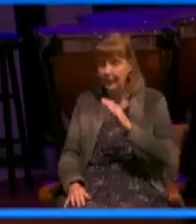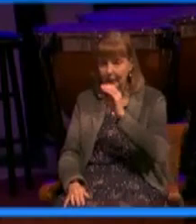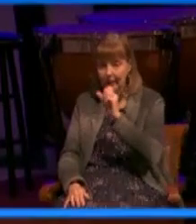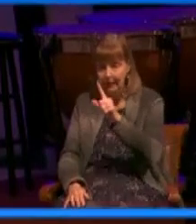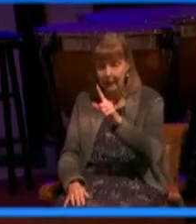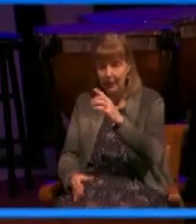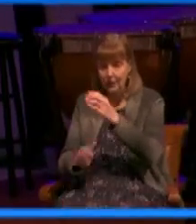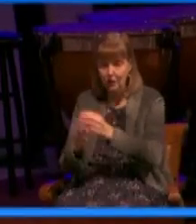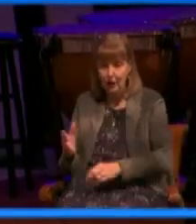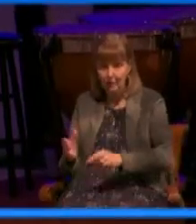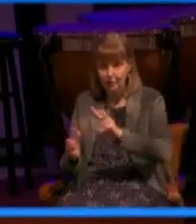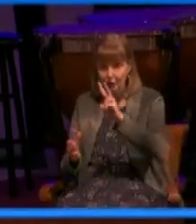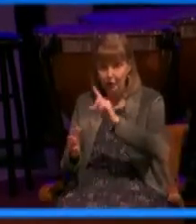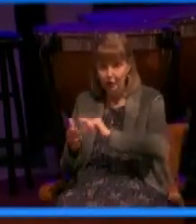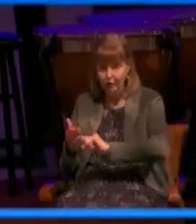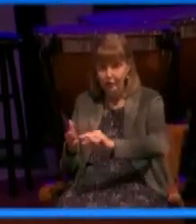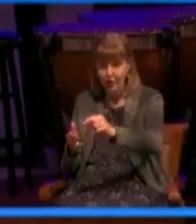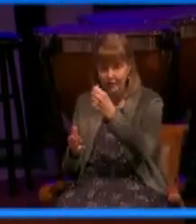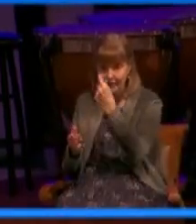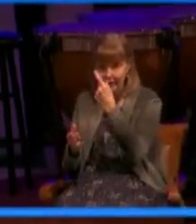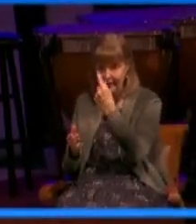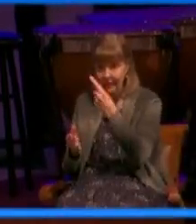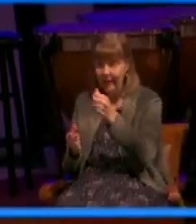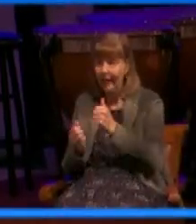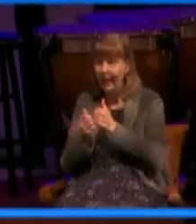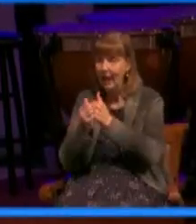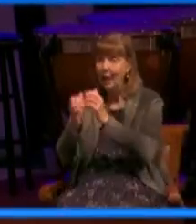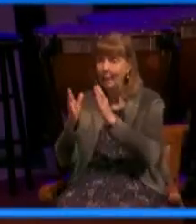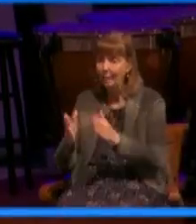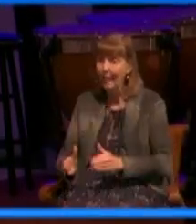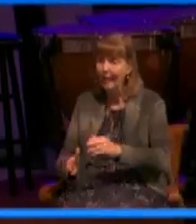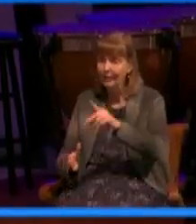beginning in verse 11. Listen to what the Apostle Paul writes.